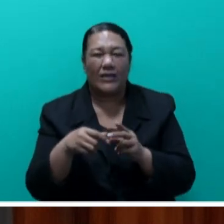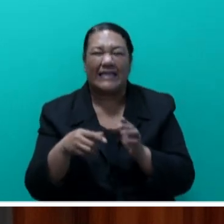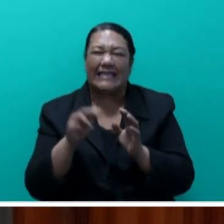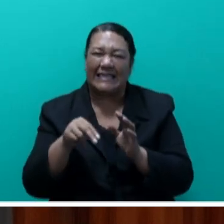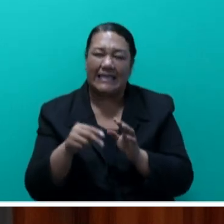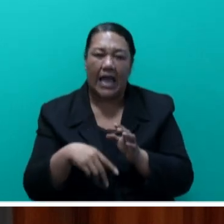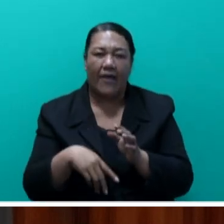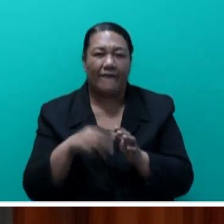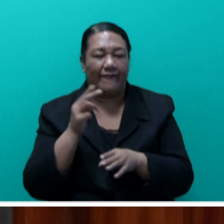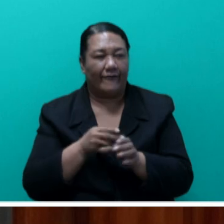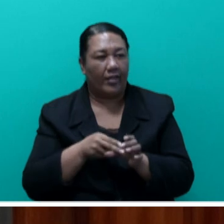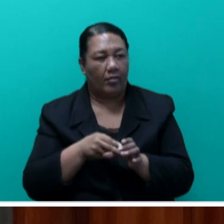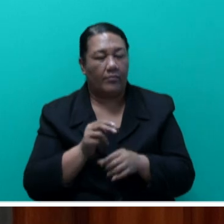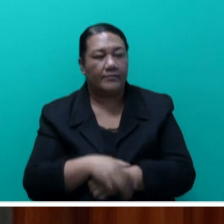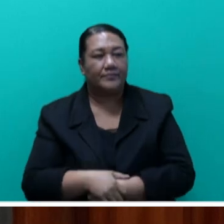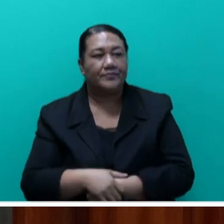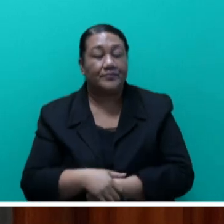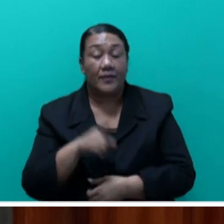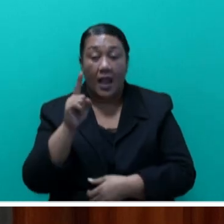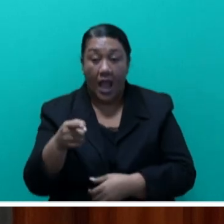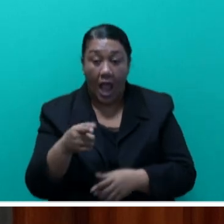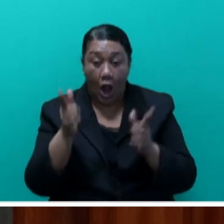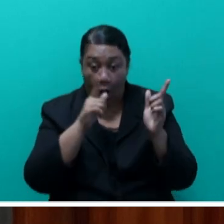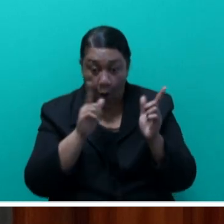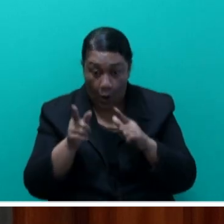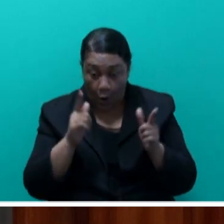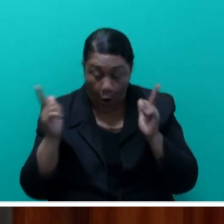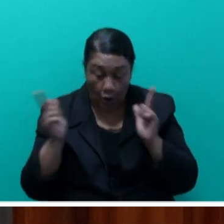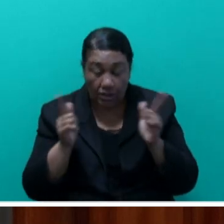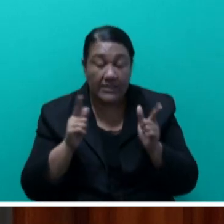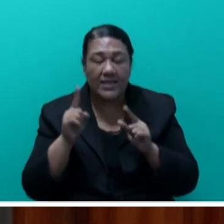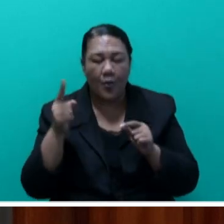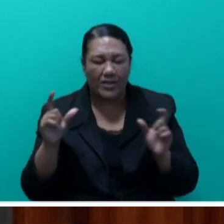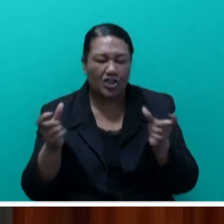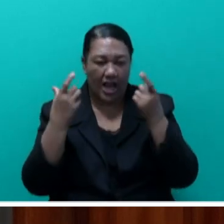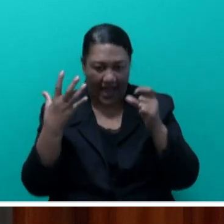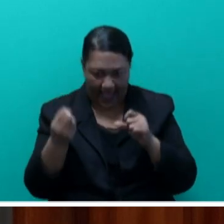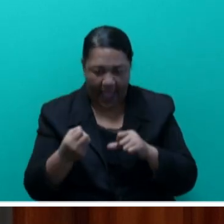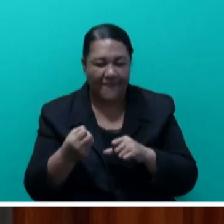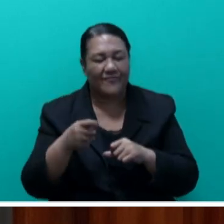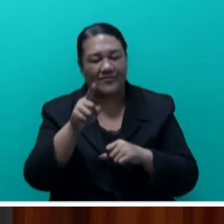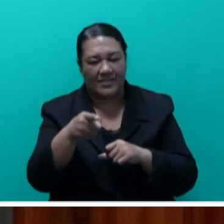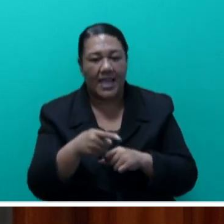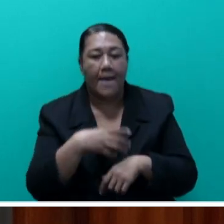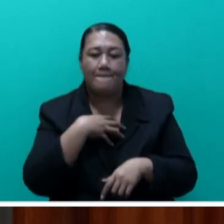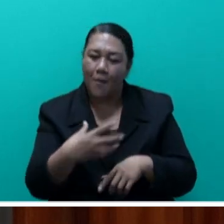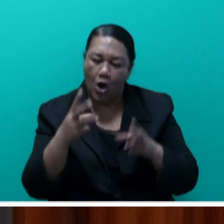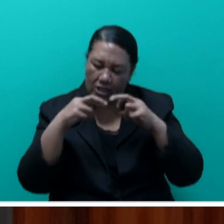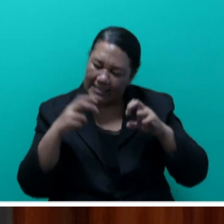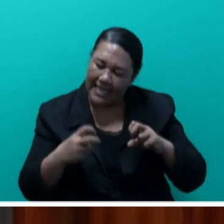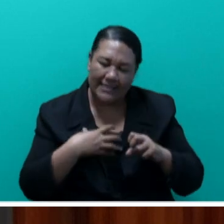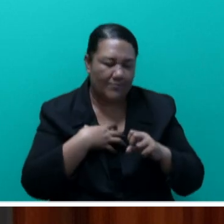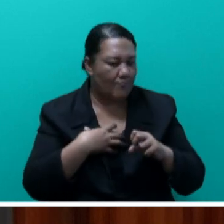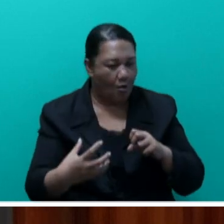significant economic and logistical challenge to be managed for marine fish farming in Fiji. There is a need for more research on feed quality